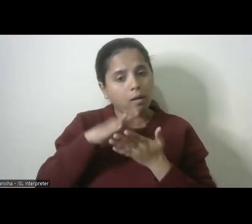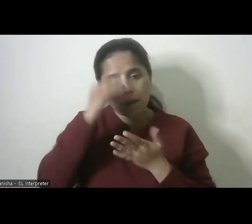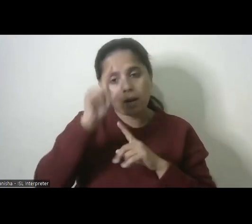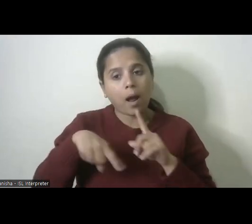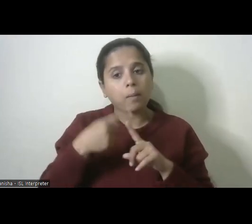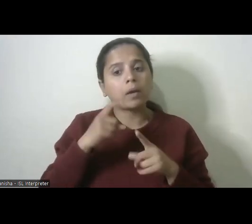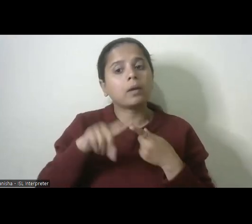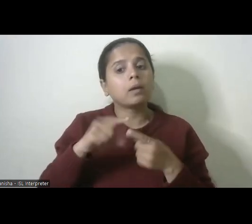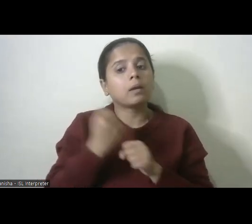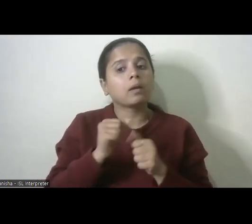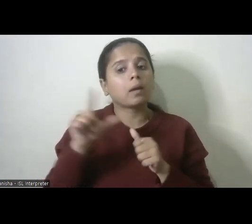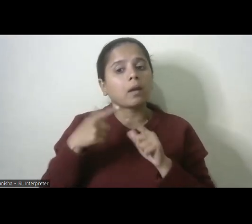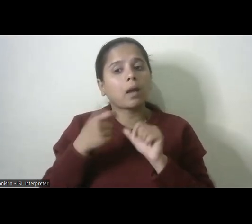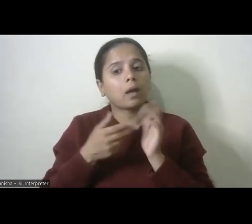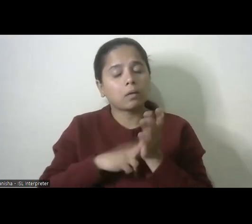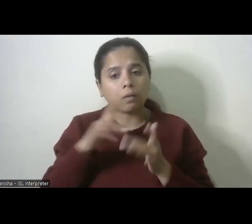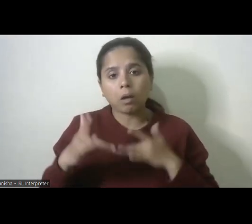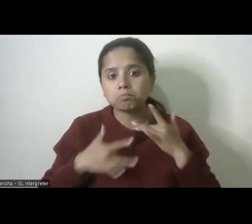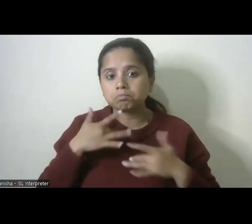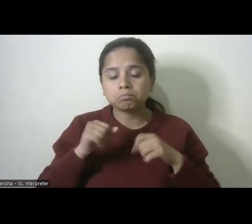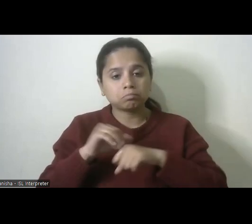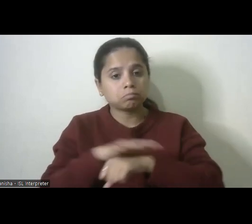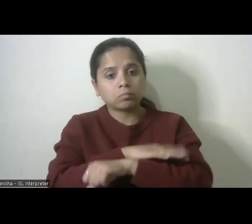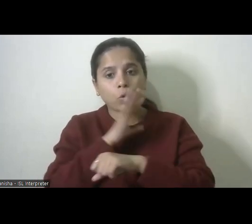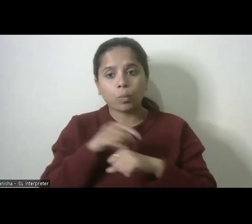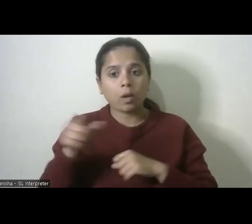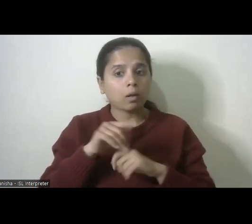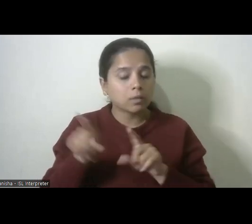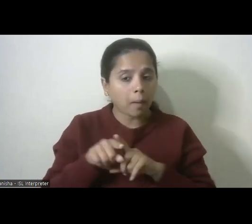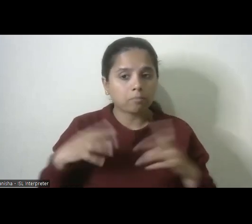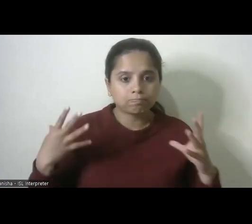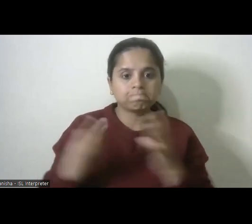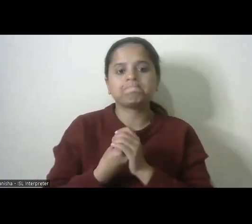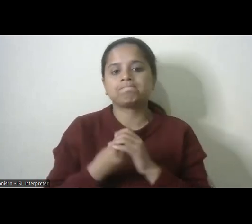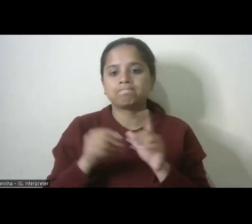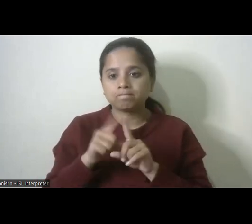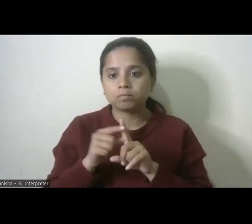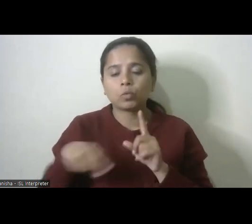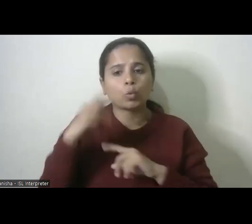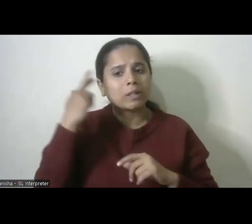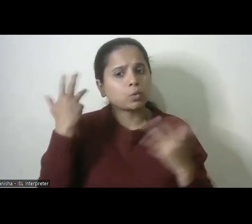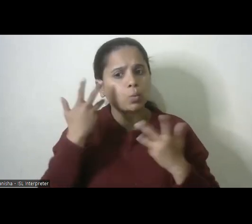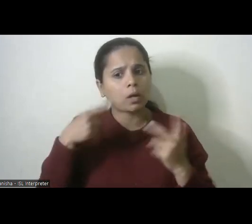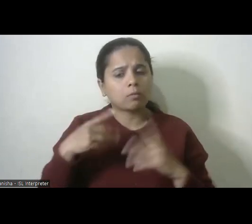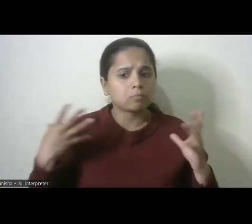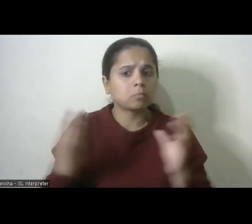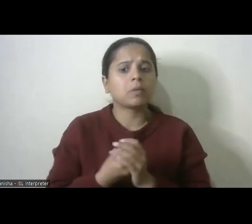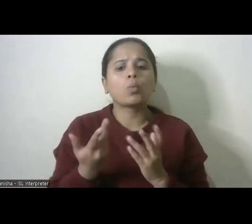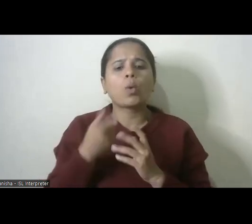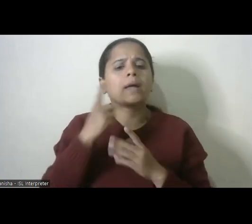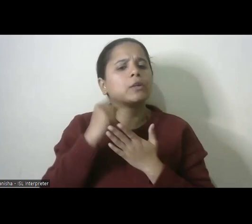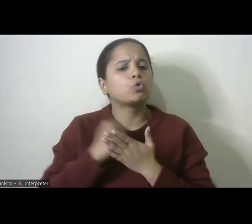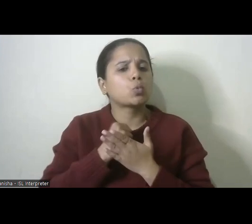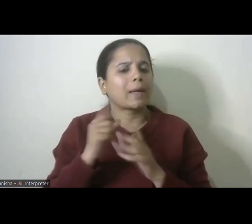the egalitarians. I'm very inspired by how you've come together, the reasons why you came together, and what you're trying